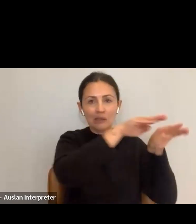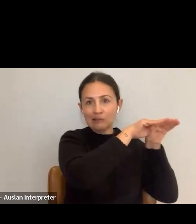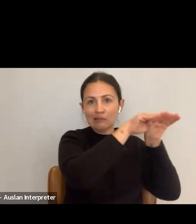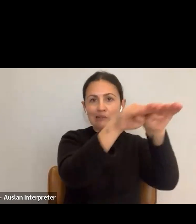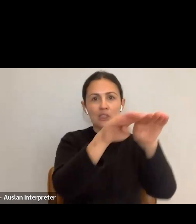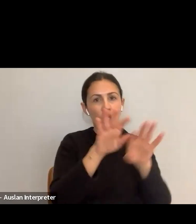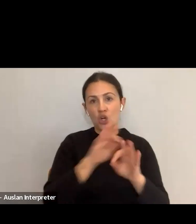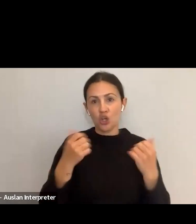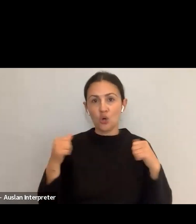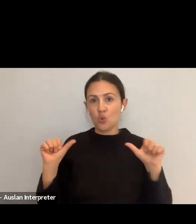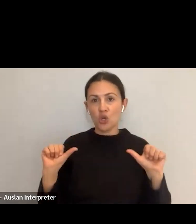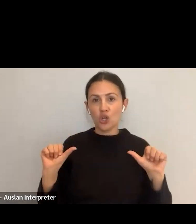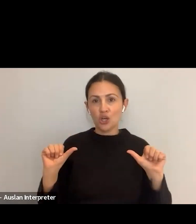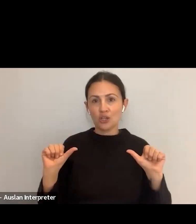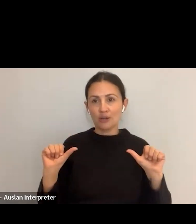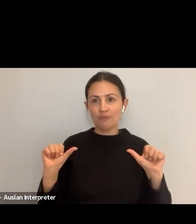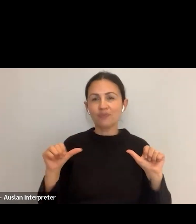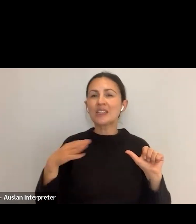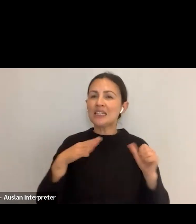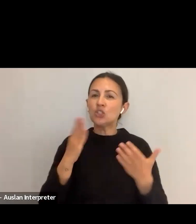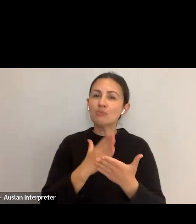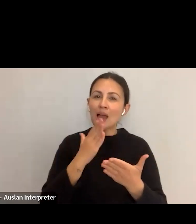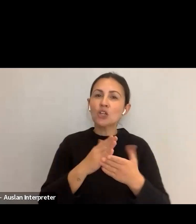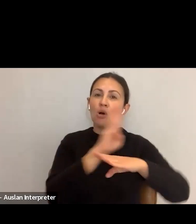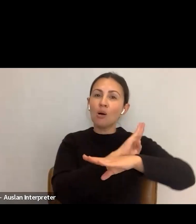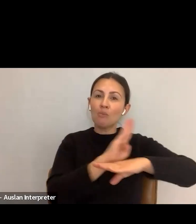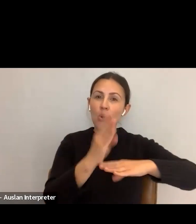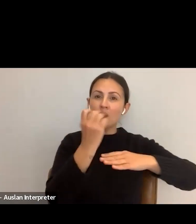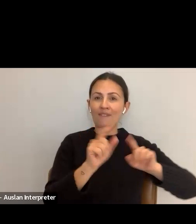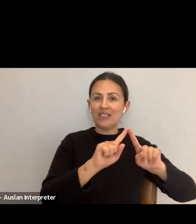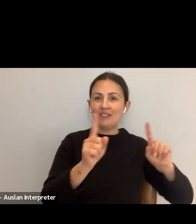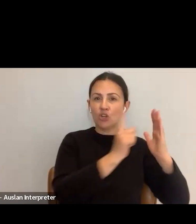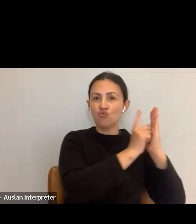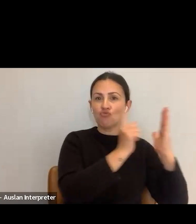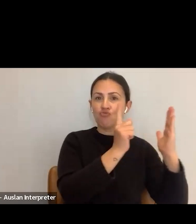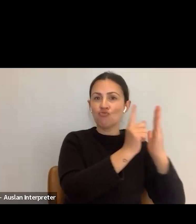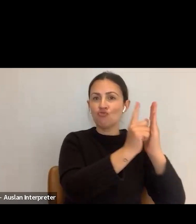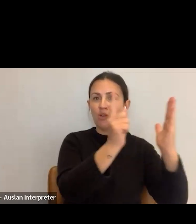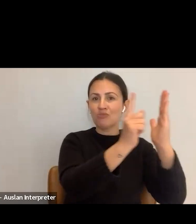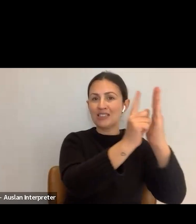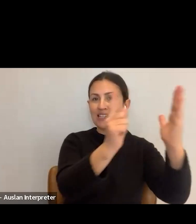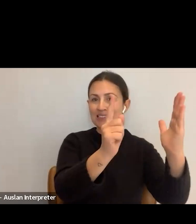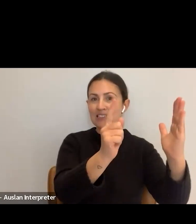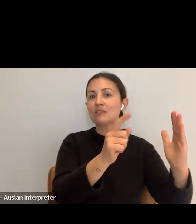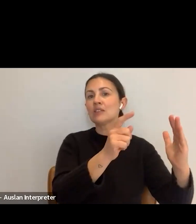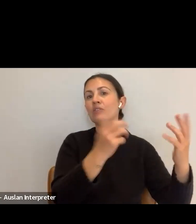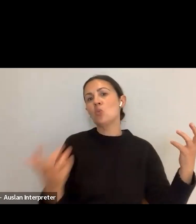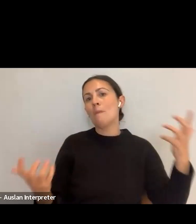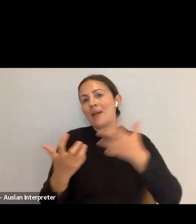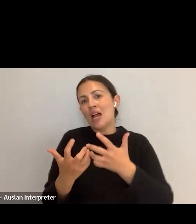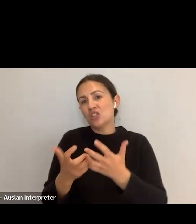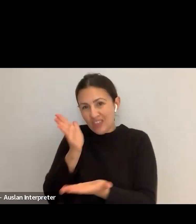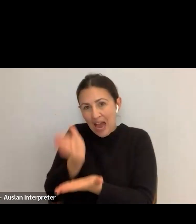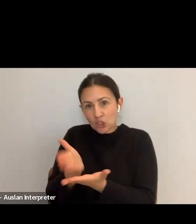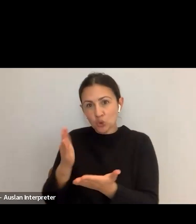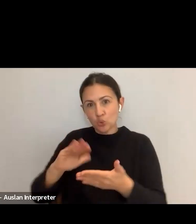strategically managed to not represent all of us, to me that becomes political. And